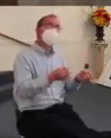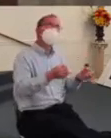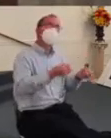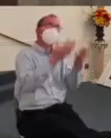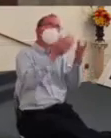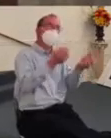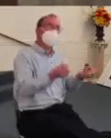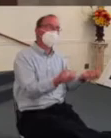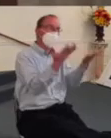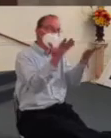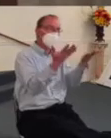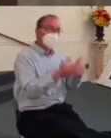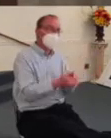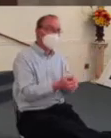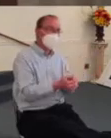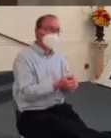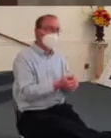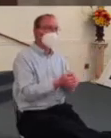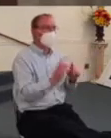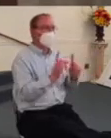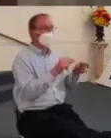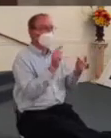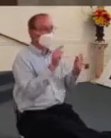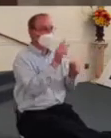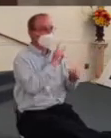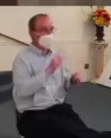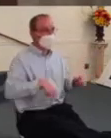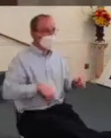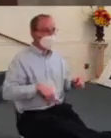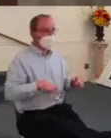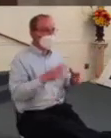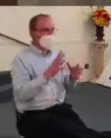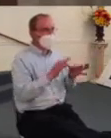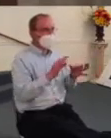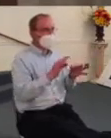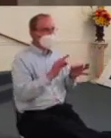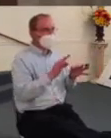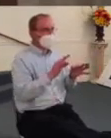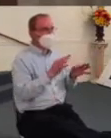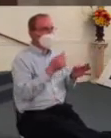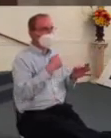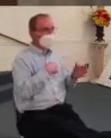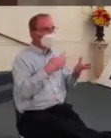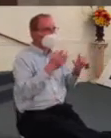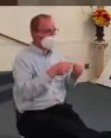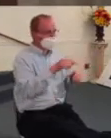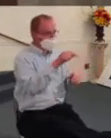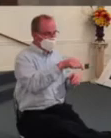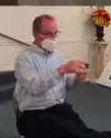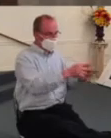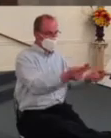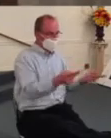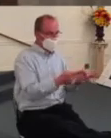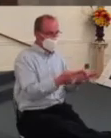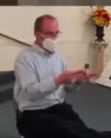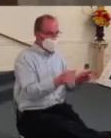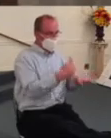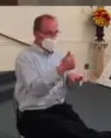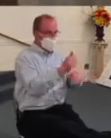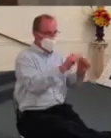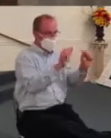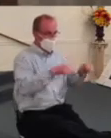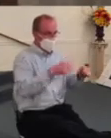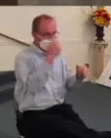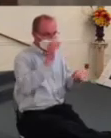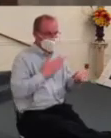like to have this piece of property, and I would like to build an altar to my God. The king responded,